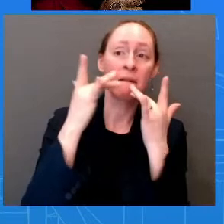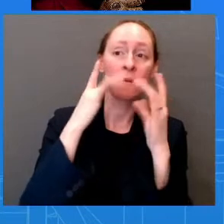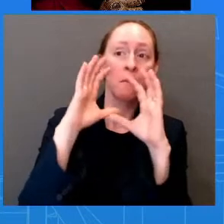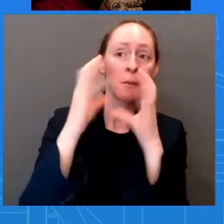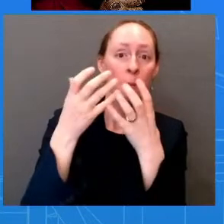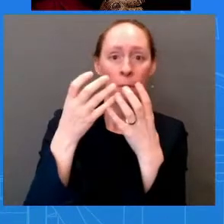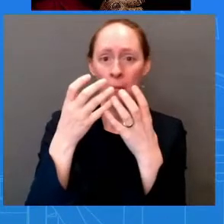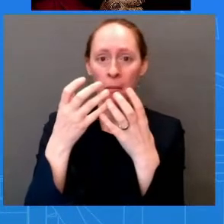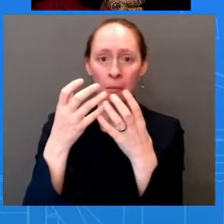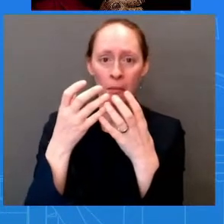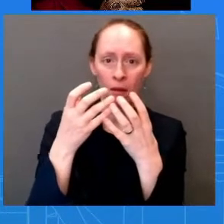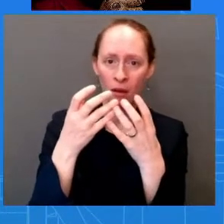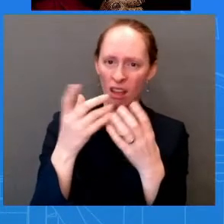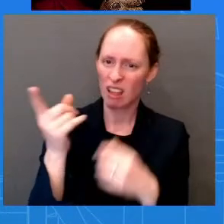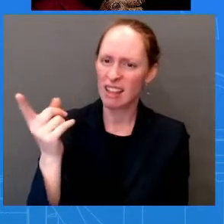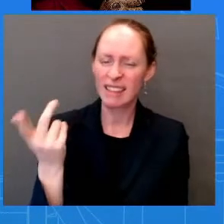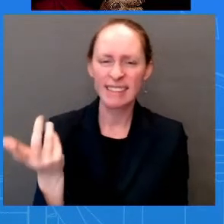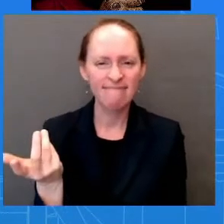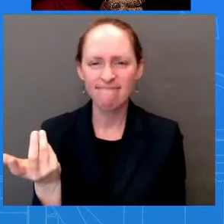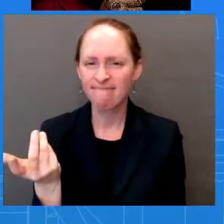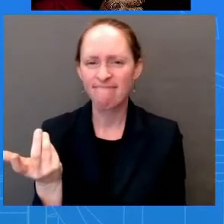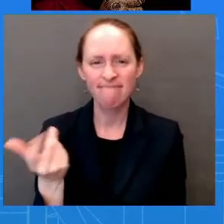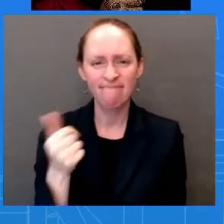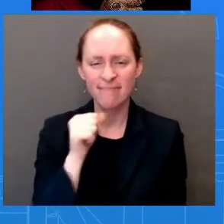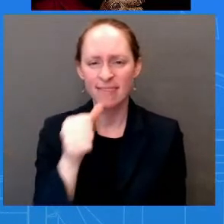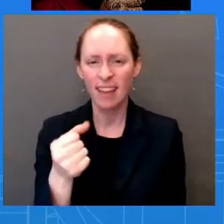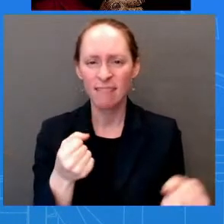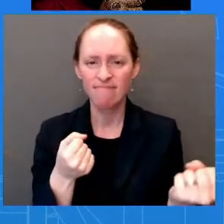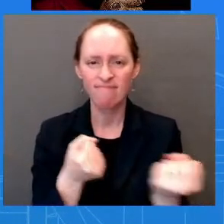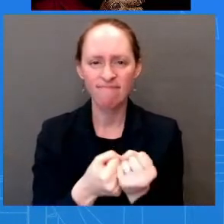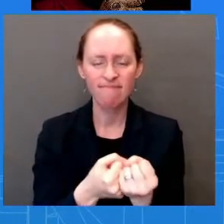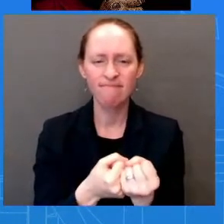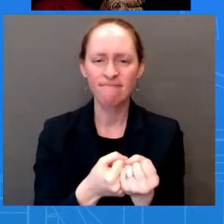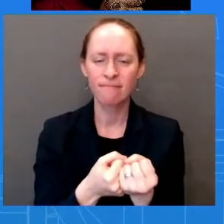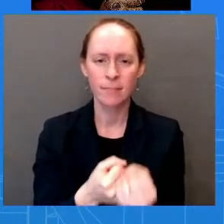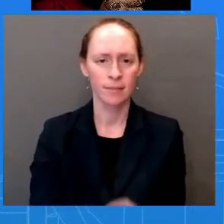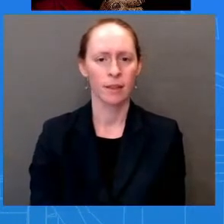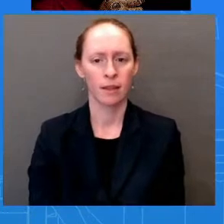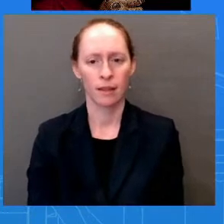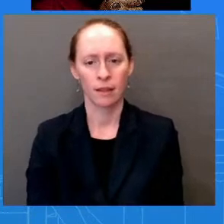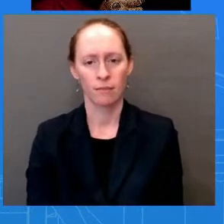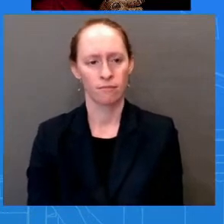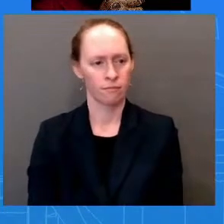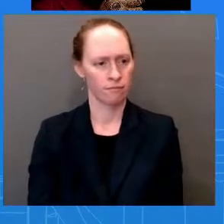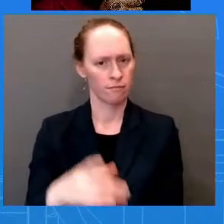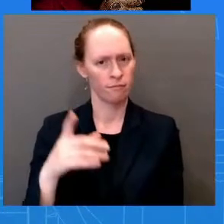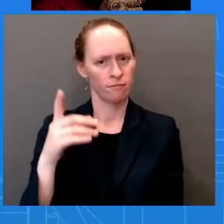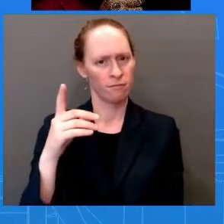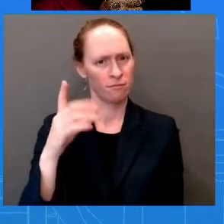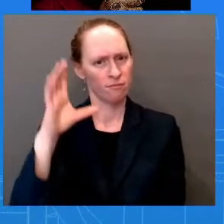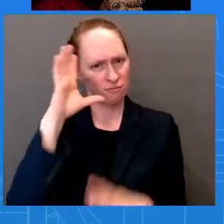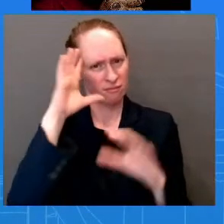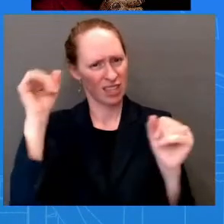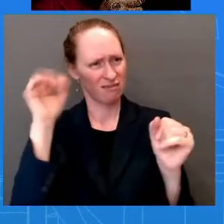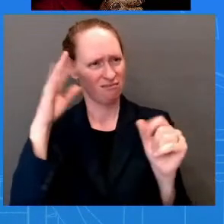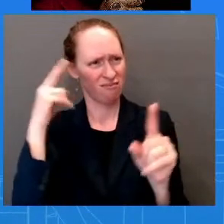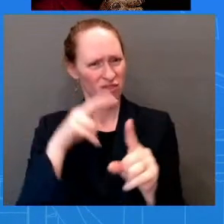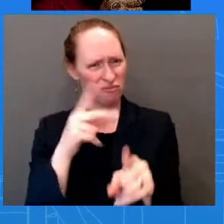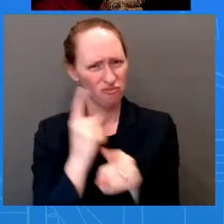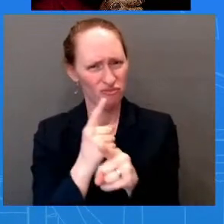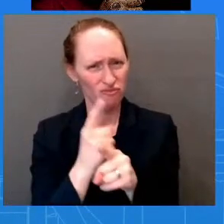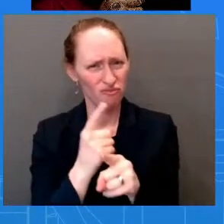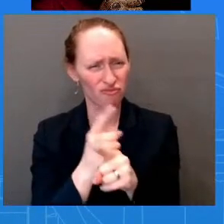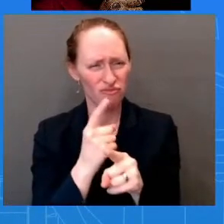sees the student debt relief, he sees it as an opportunity to give Americans a little bit of breathing room. American families to be able to